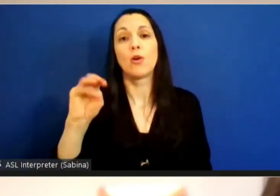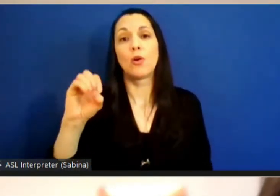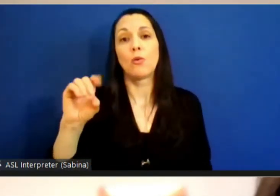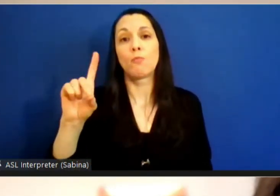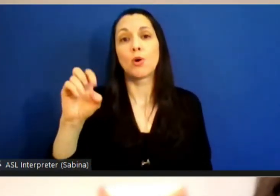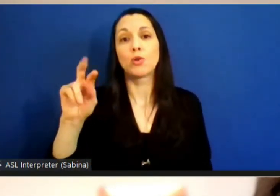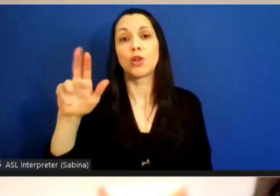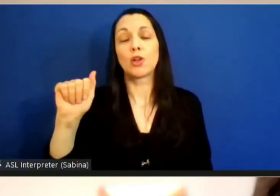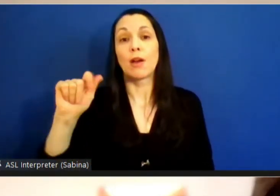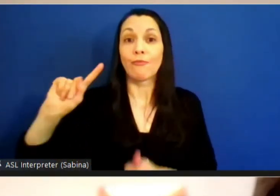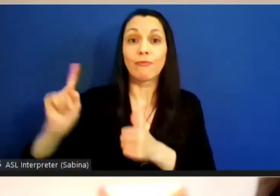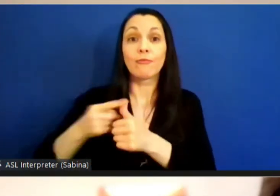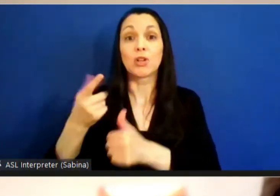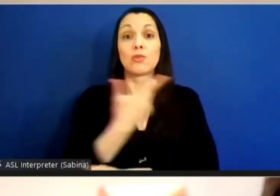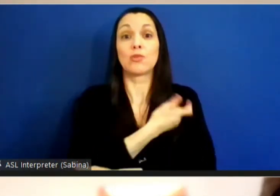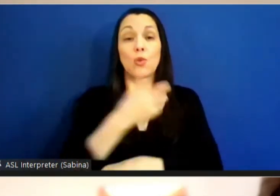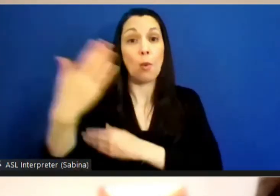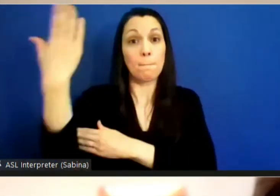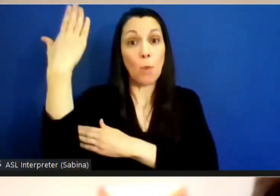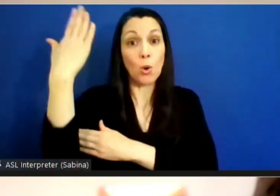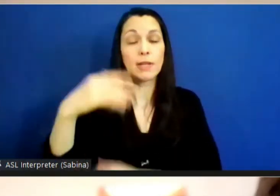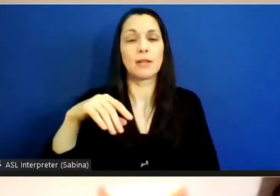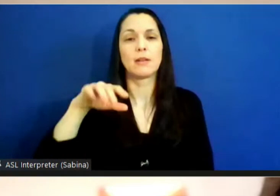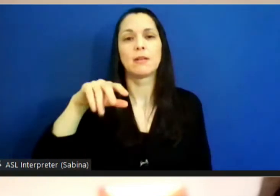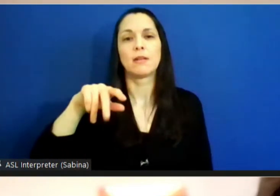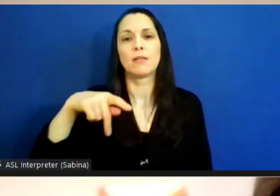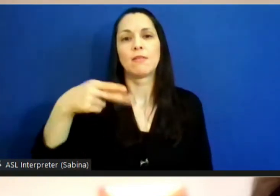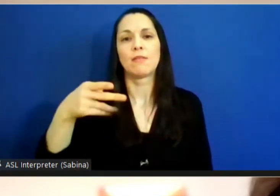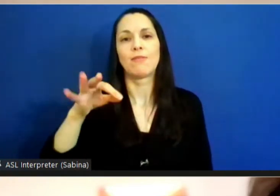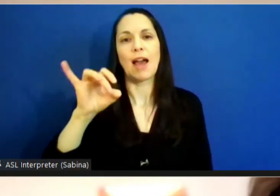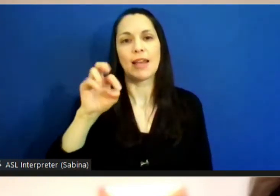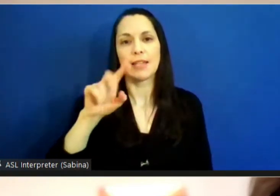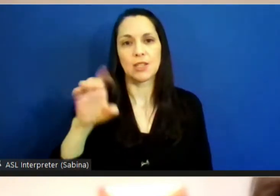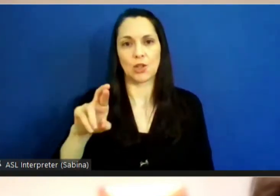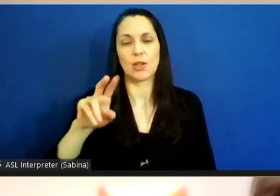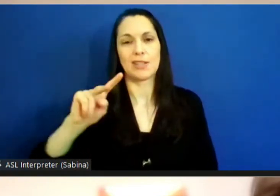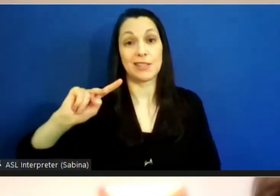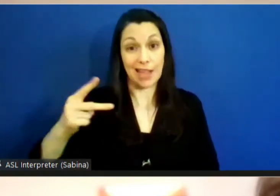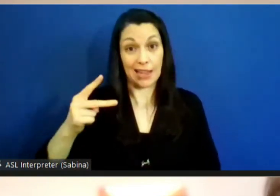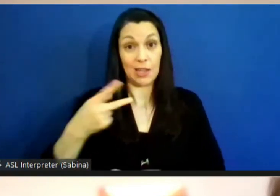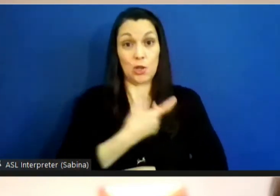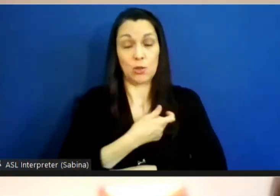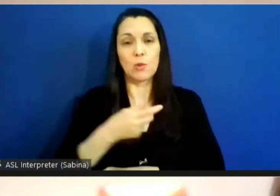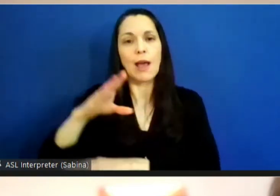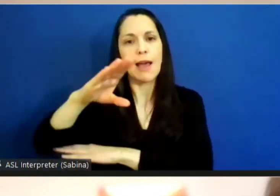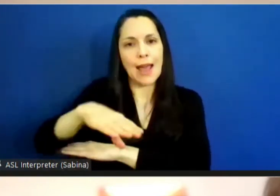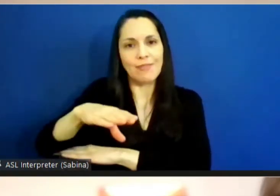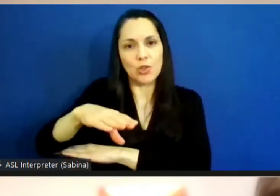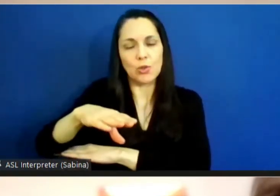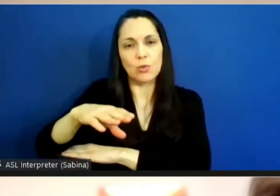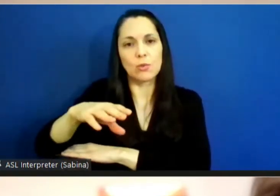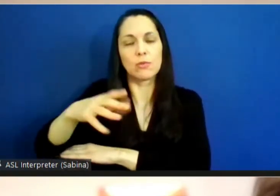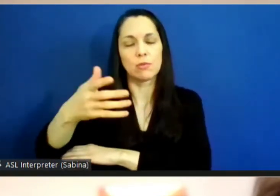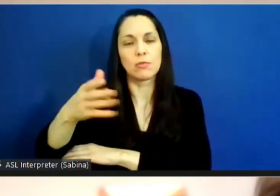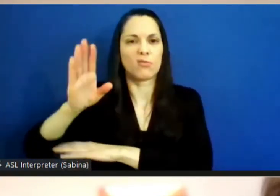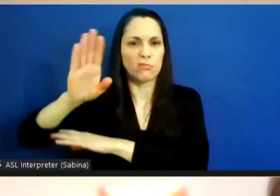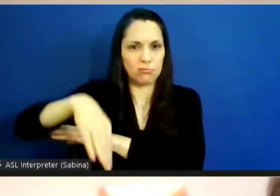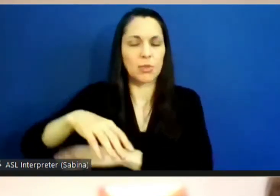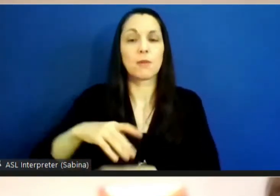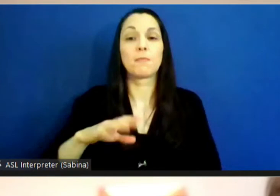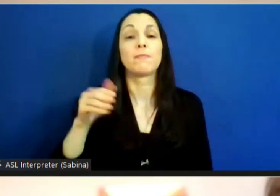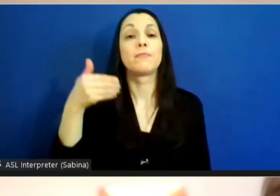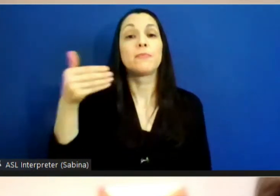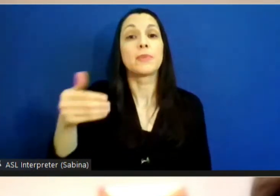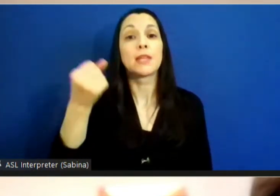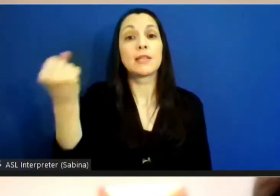in the morning and Pfizer second dose clinic in the afternoon and early evening. That was yesterday. On Saturday,